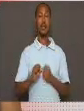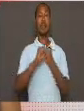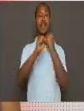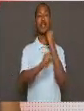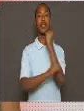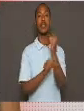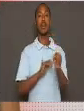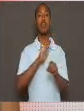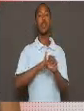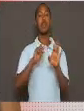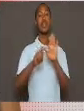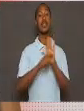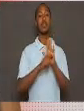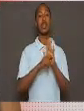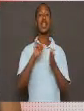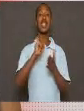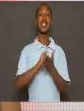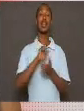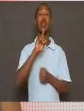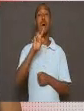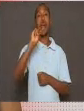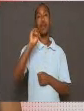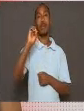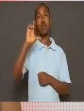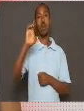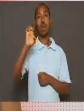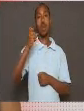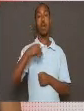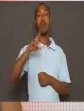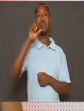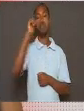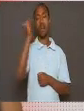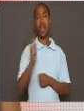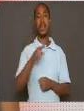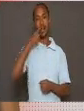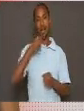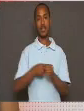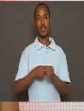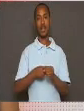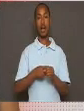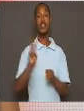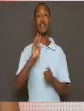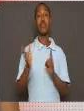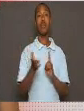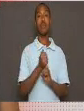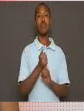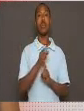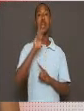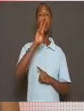based on the principle that 1 mole of any gas has a volume of